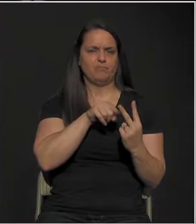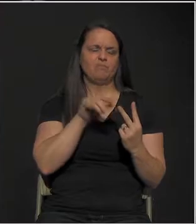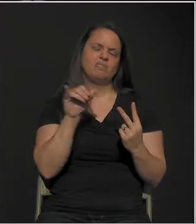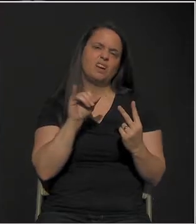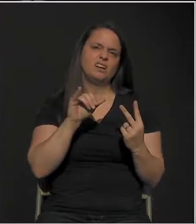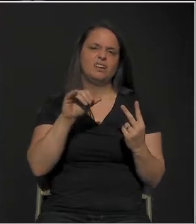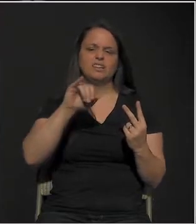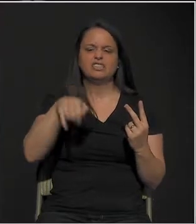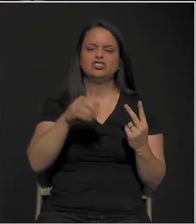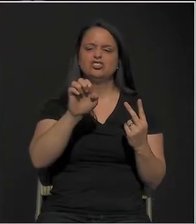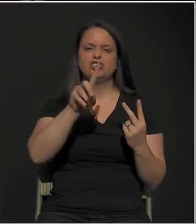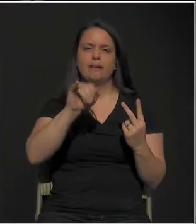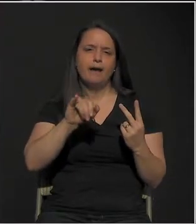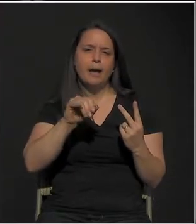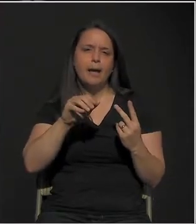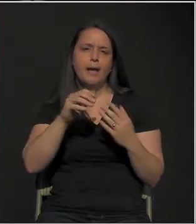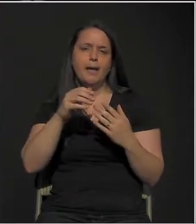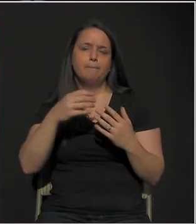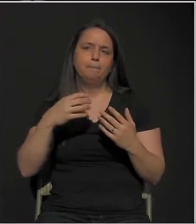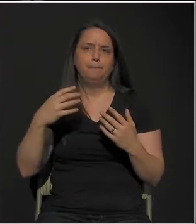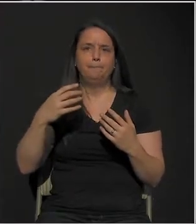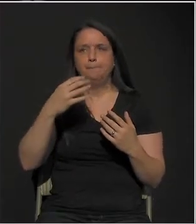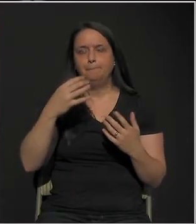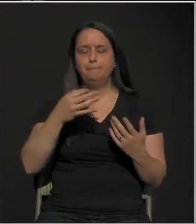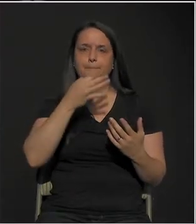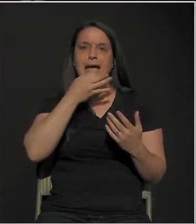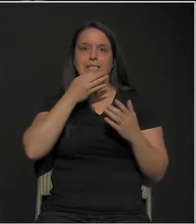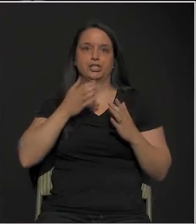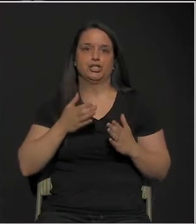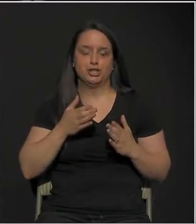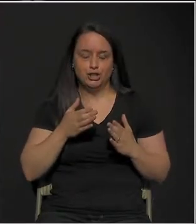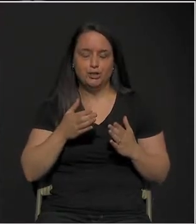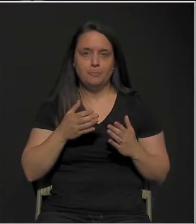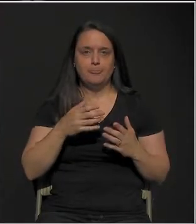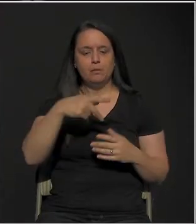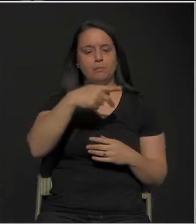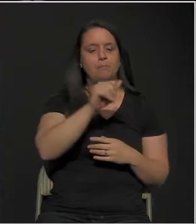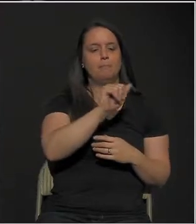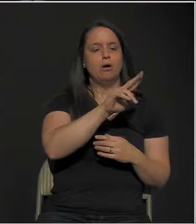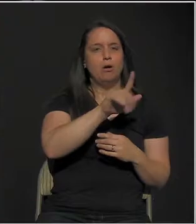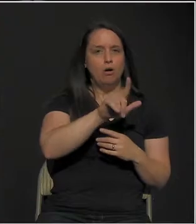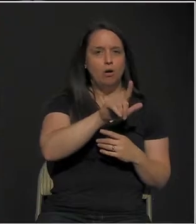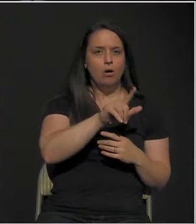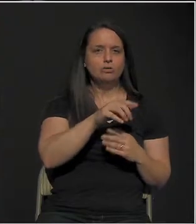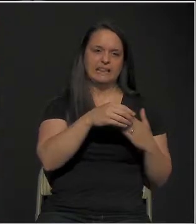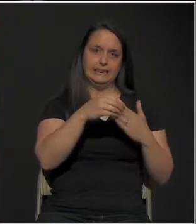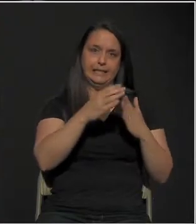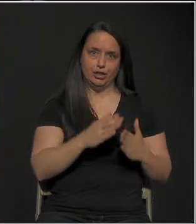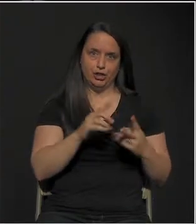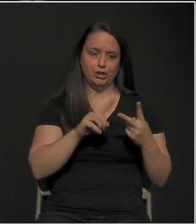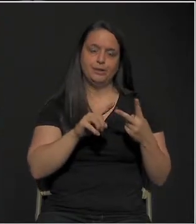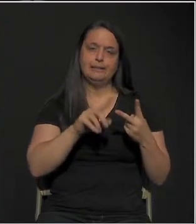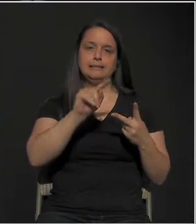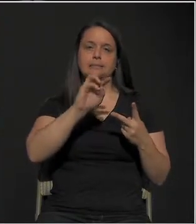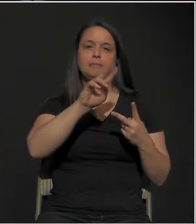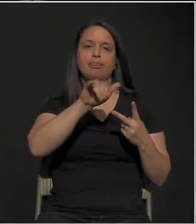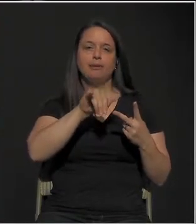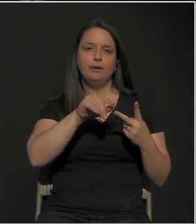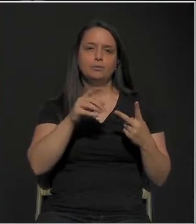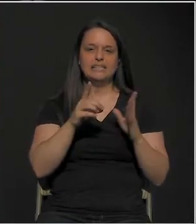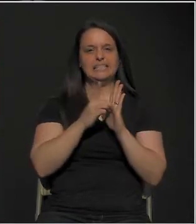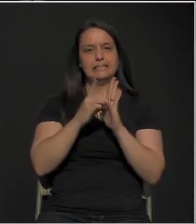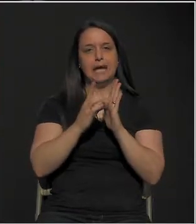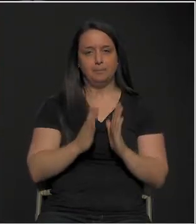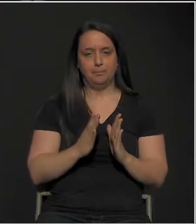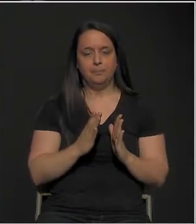Master and the Padawan Learner, to pull my nerd card out. They were Paul was the leader, and Timothy was the